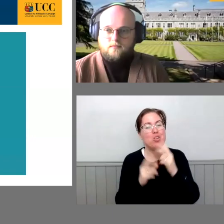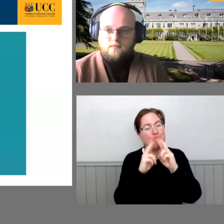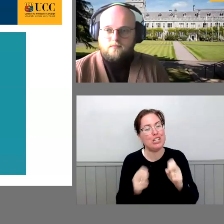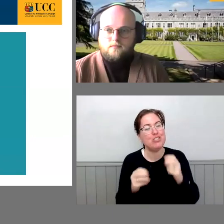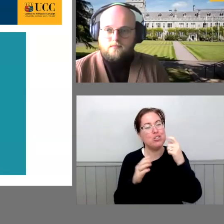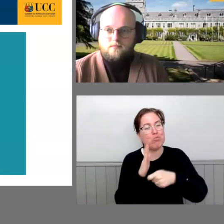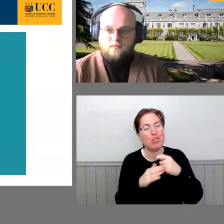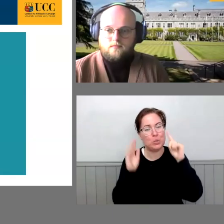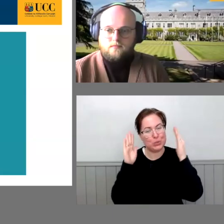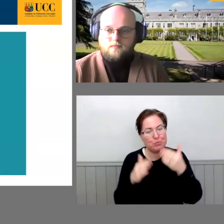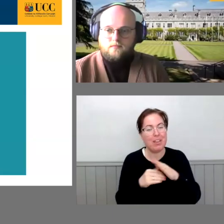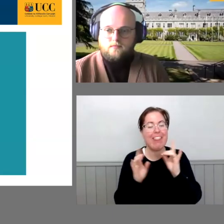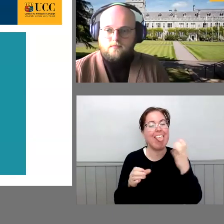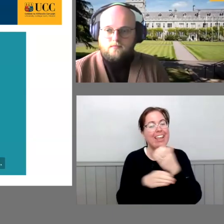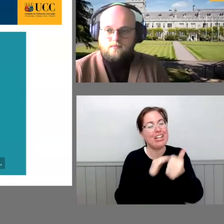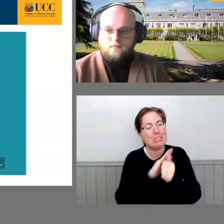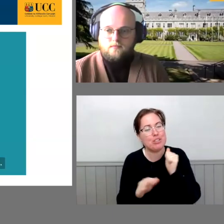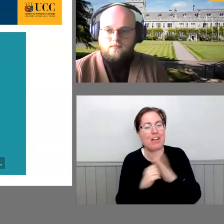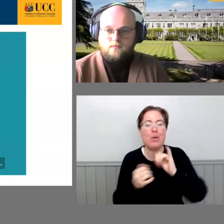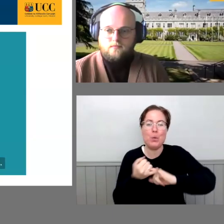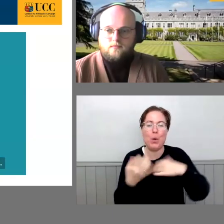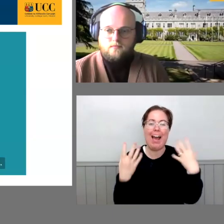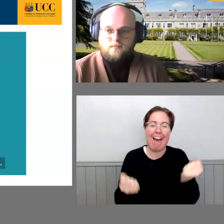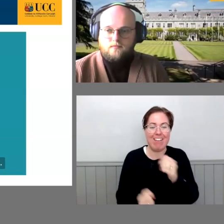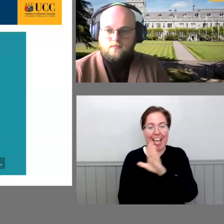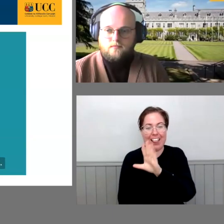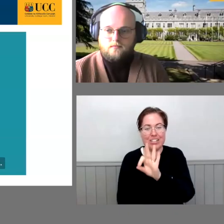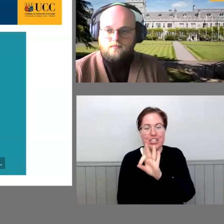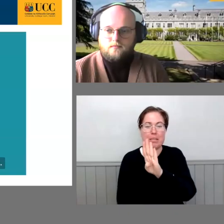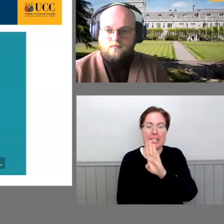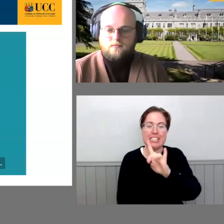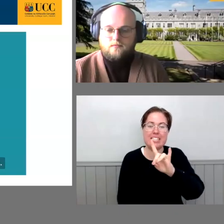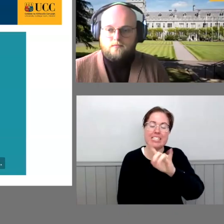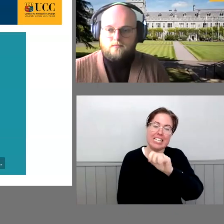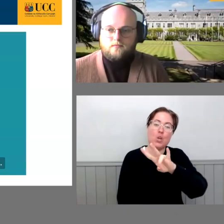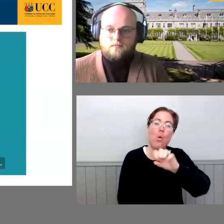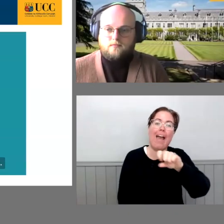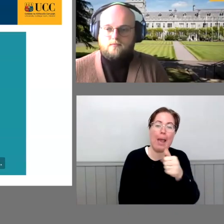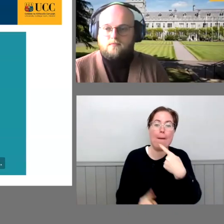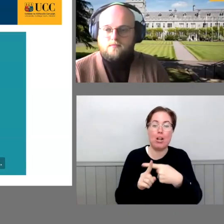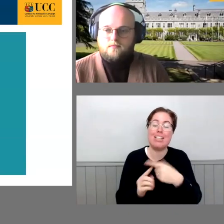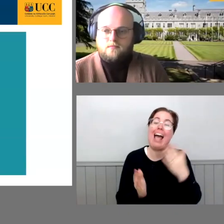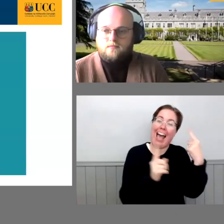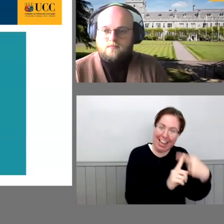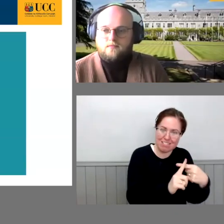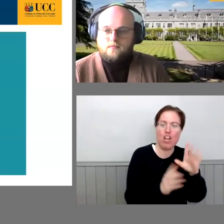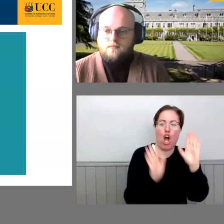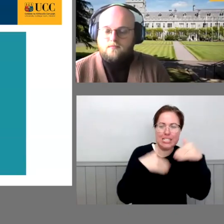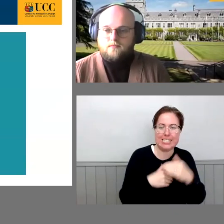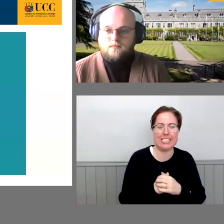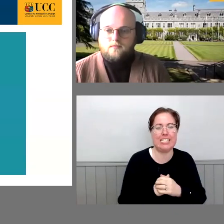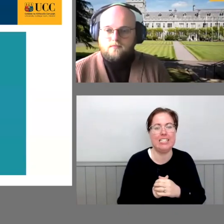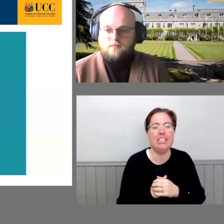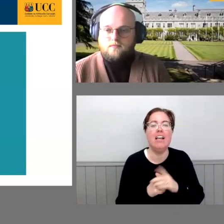that looks at the healthcare experiences of people who are both LGBTQIA+ and autistic. These are